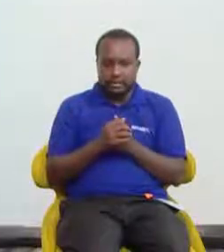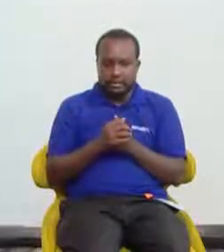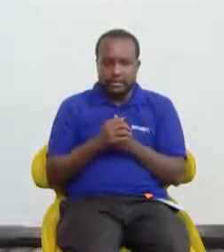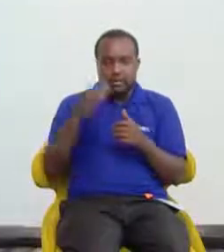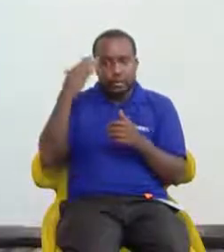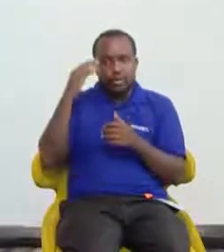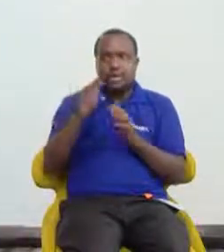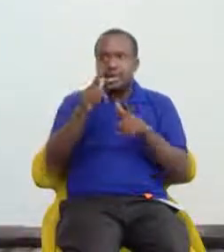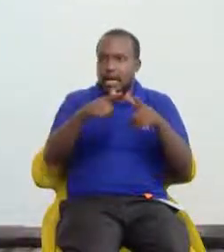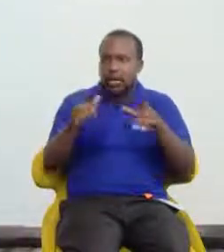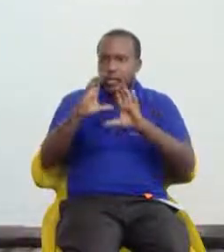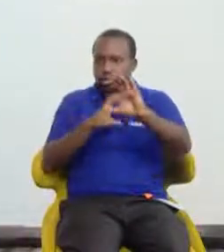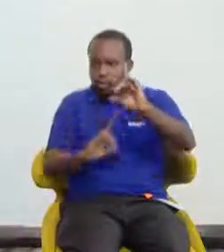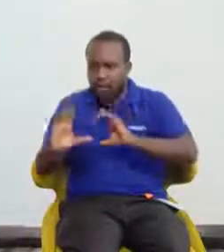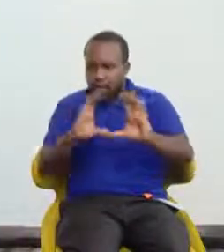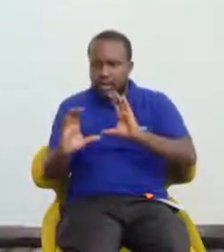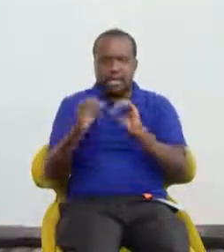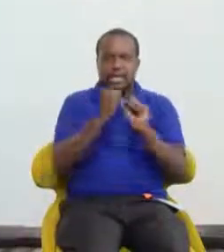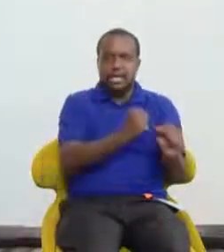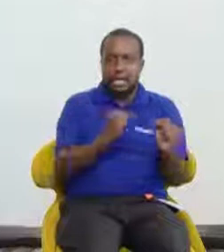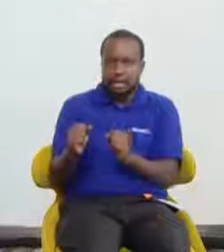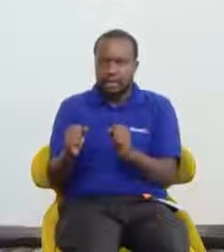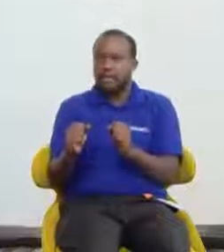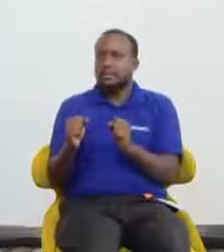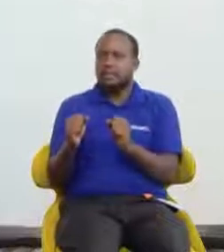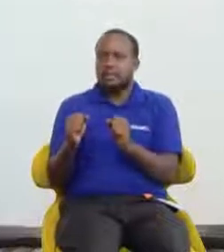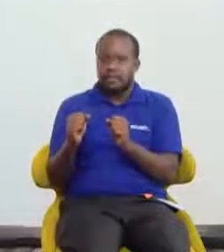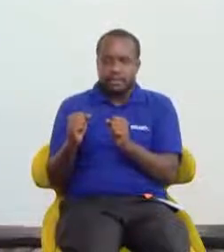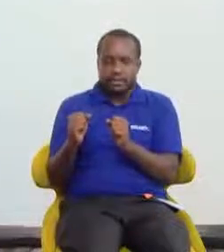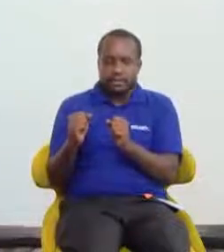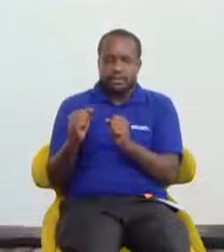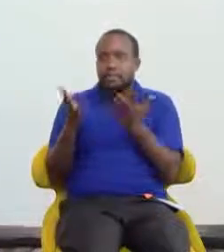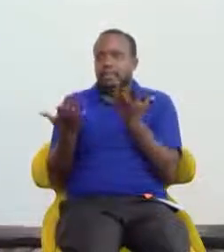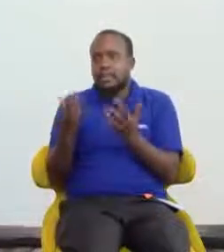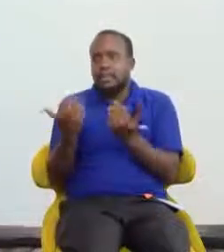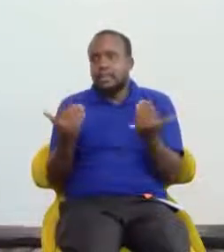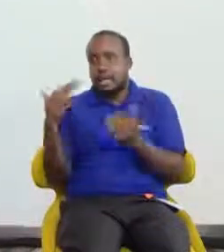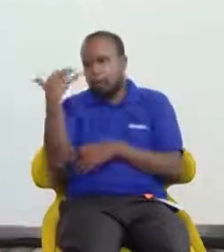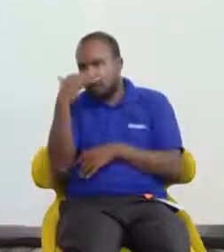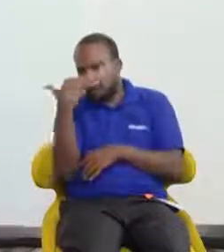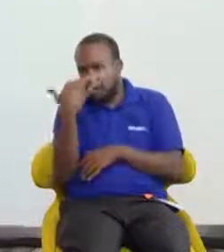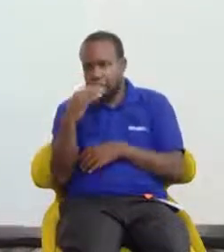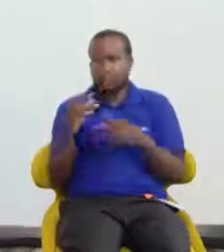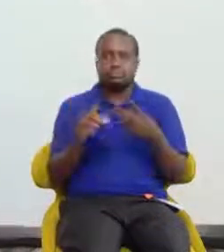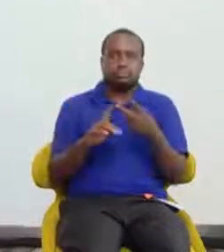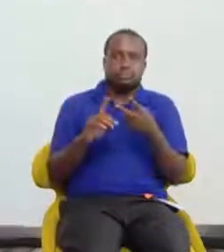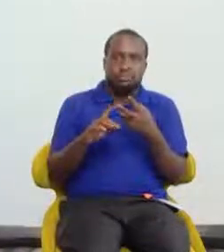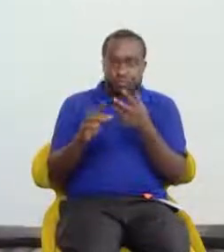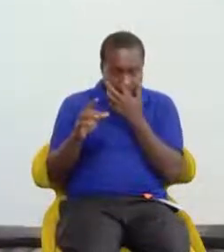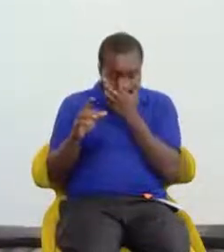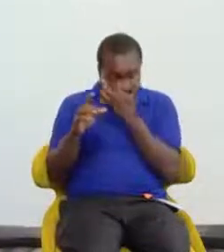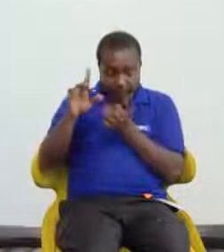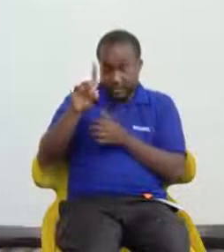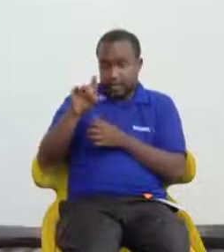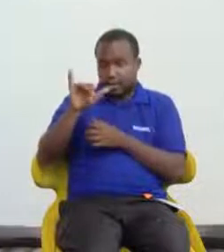but you do not have the language. You do not know how this child is learning. If the child has autism, the child has dyslexia, they might have language